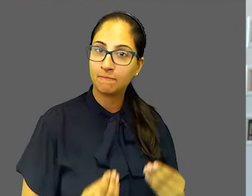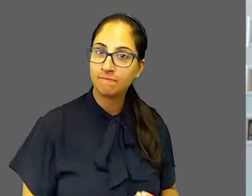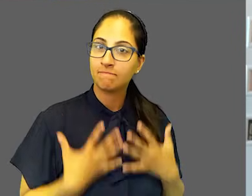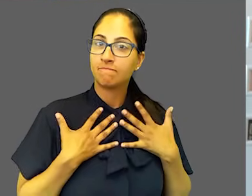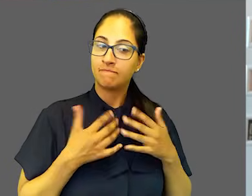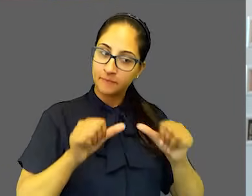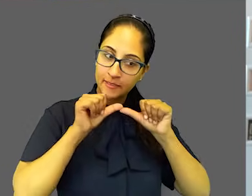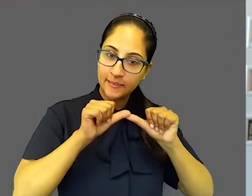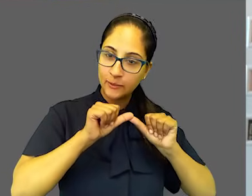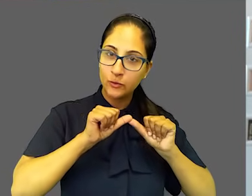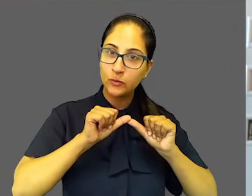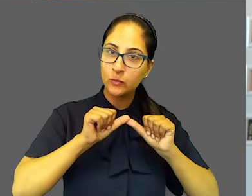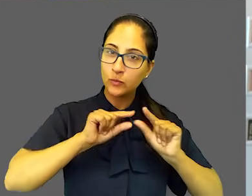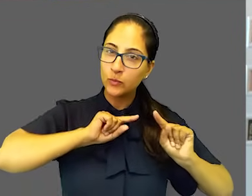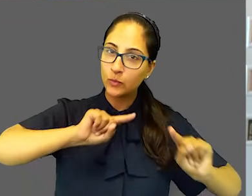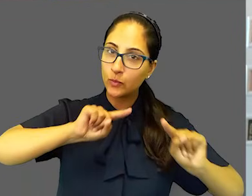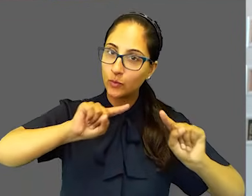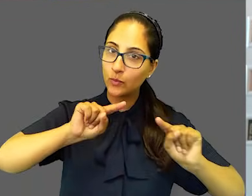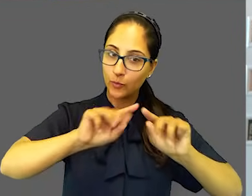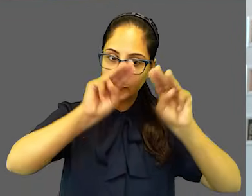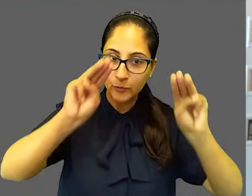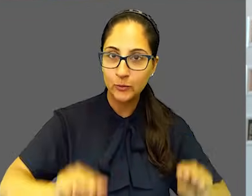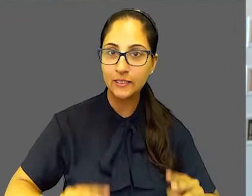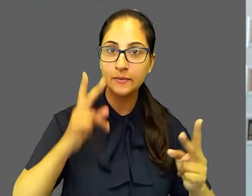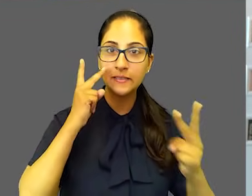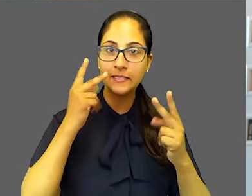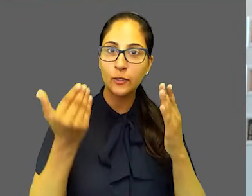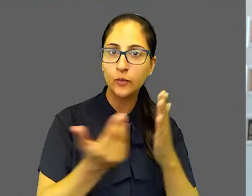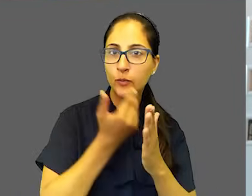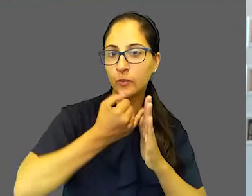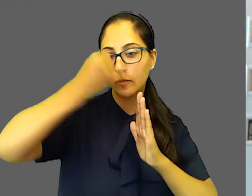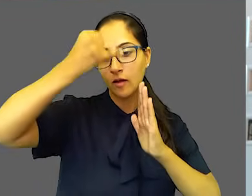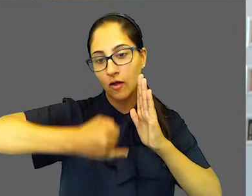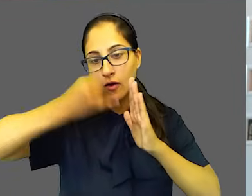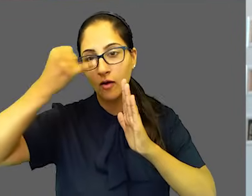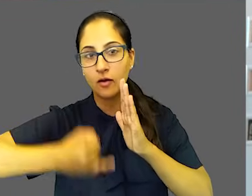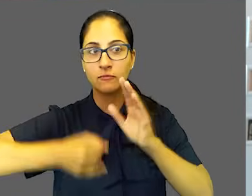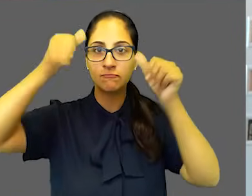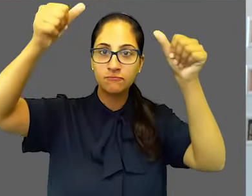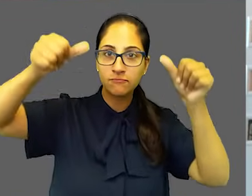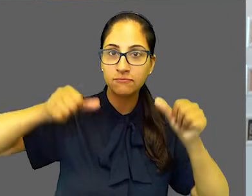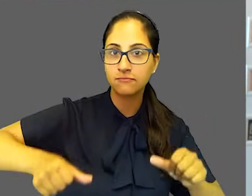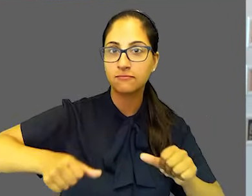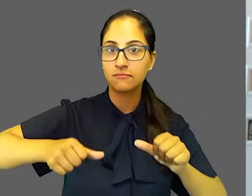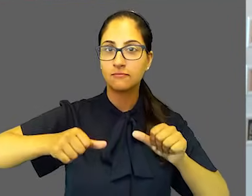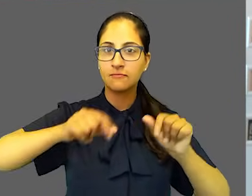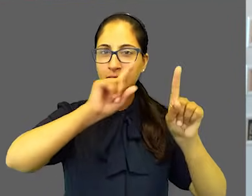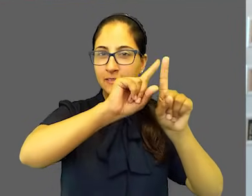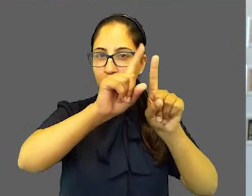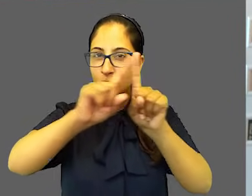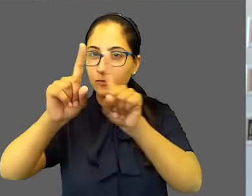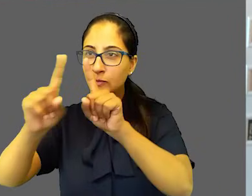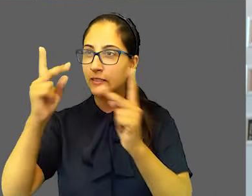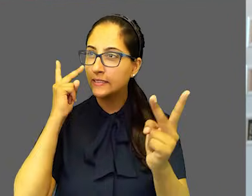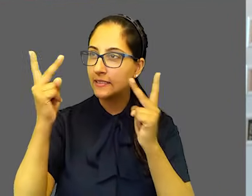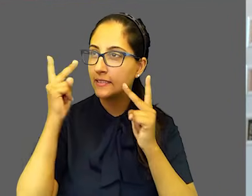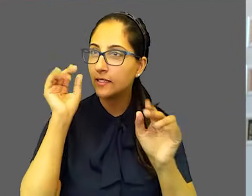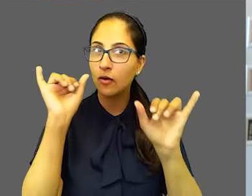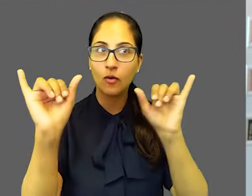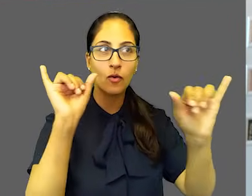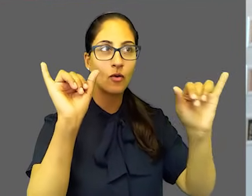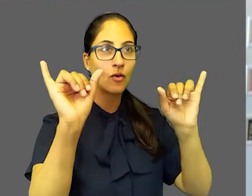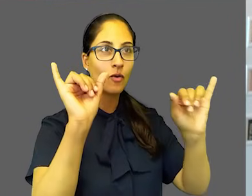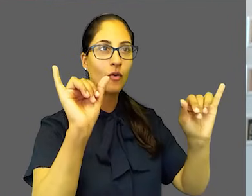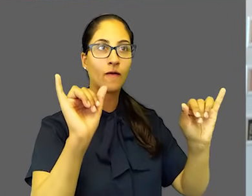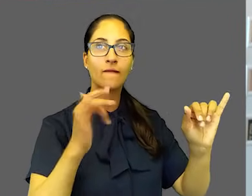visit, continue to explore all the incredible exhibits, artwork, artists that come into that